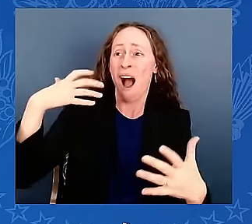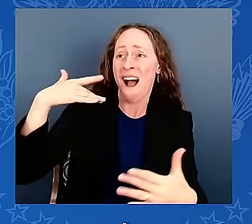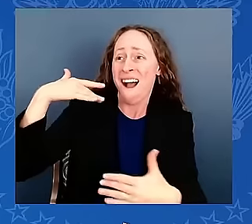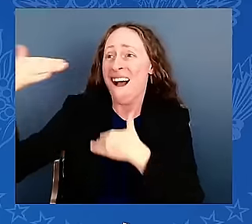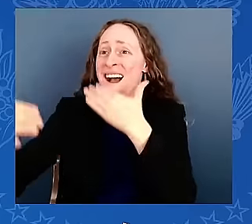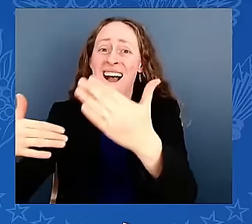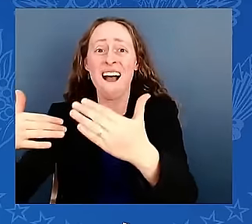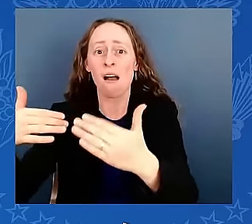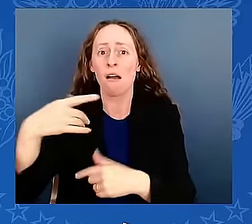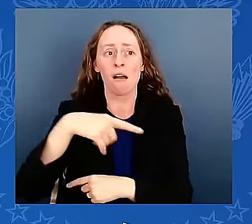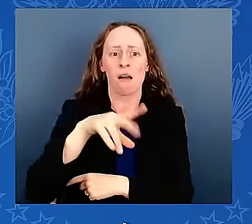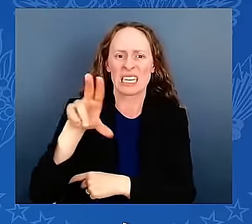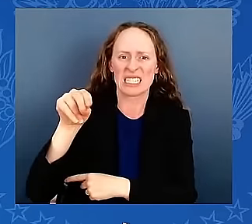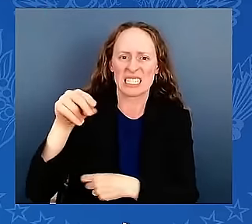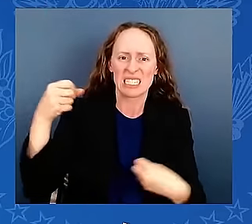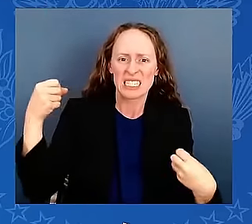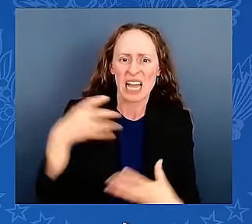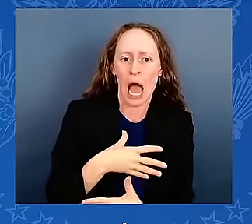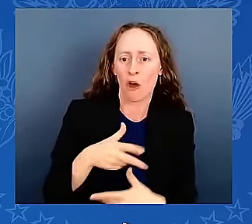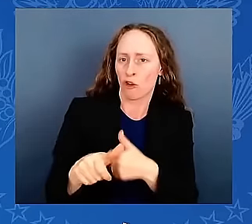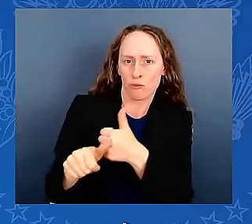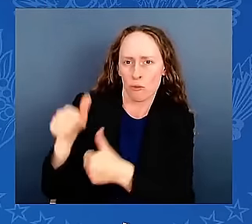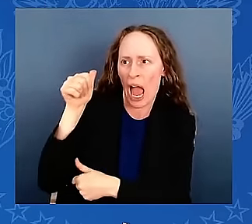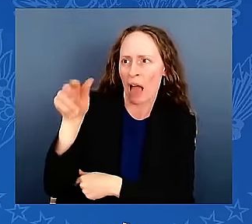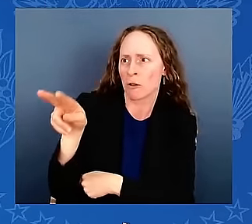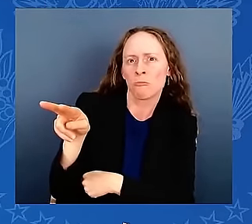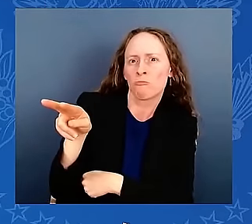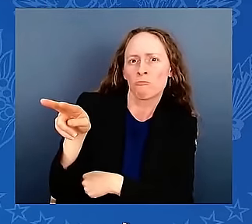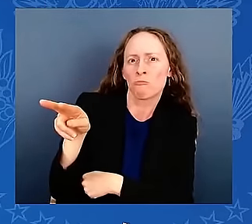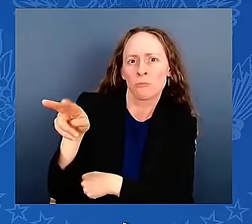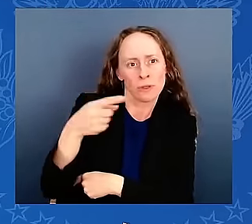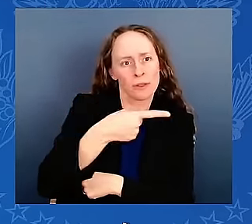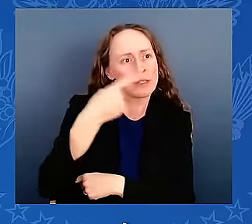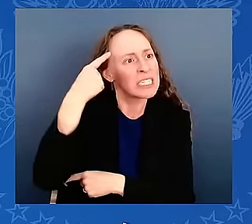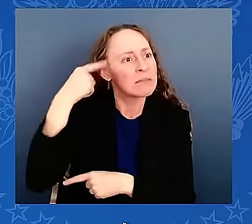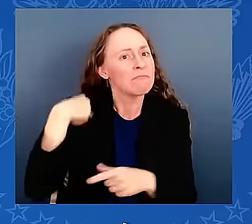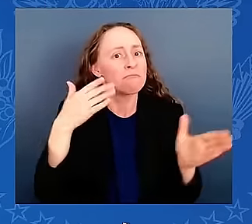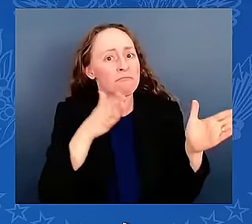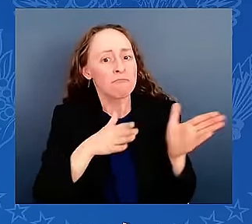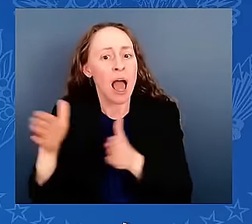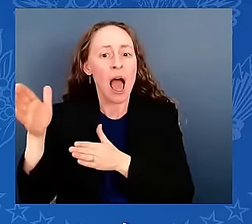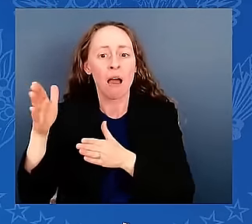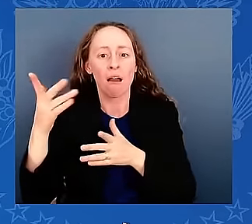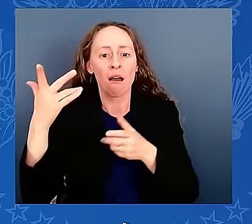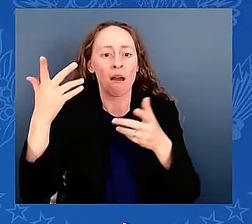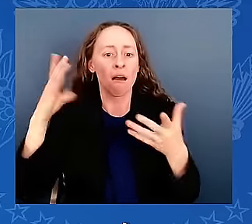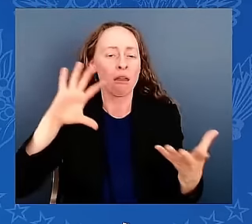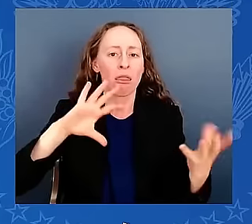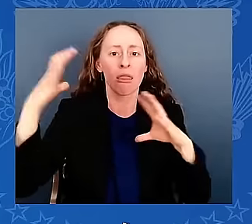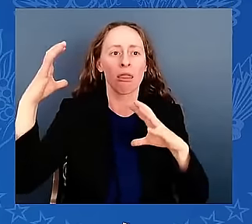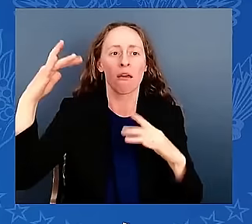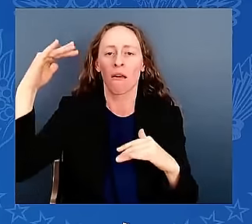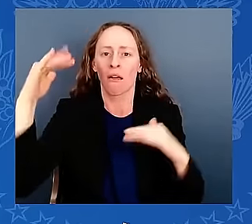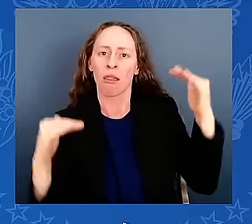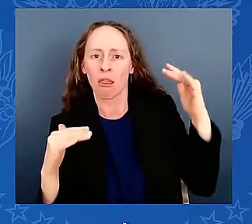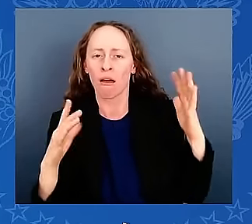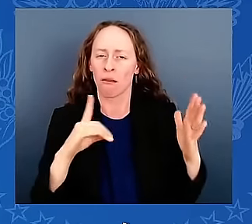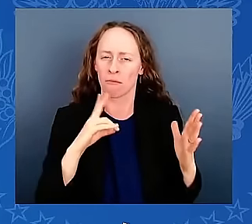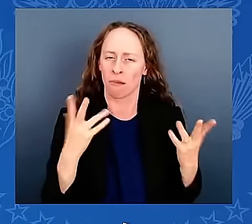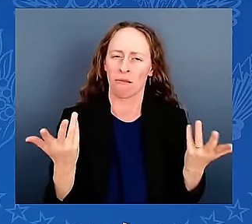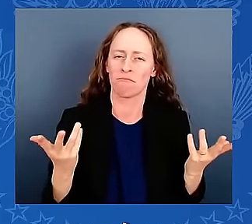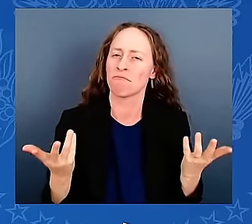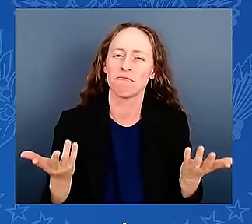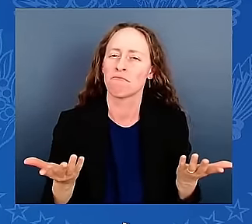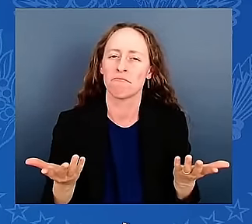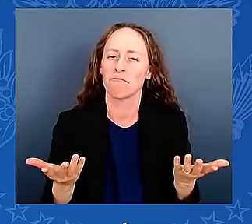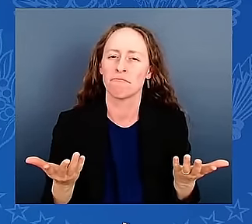while others are left in peril. The rejection of collective advancement and achievement has